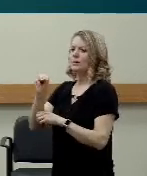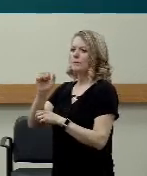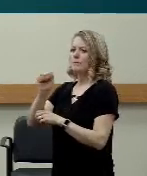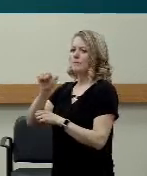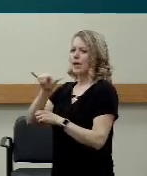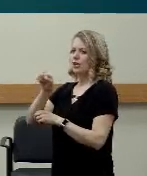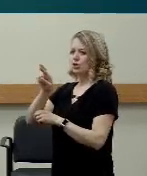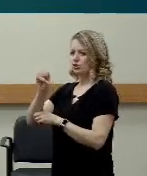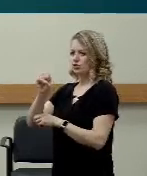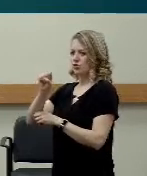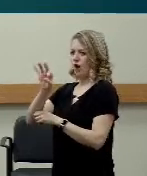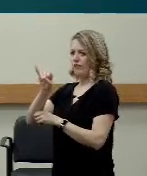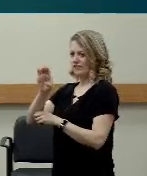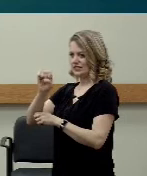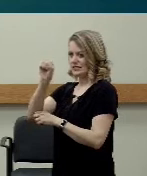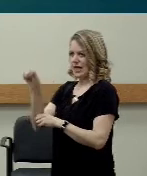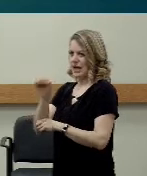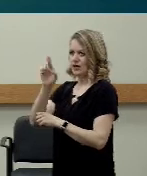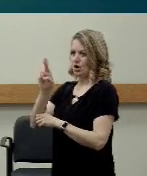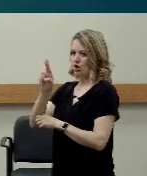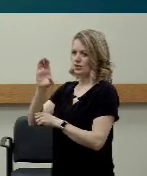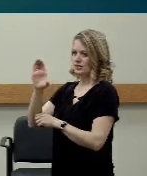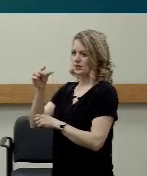mayorsoffice@rcgov.org or to call